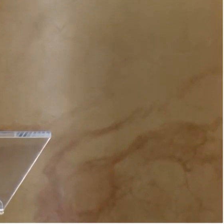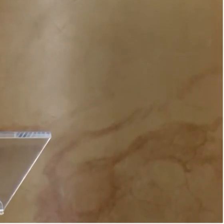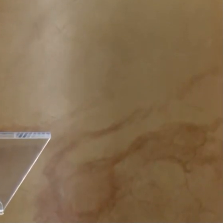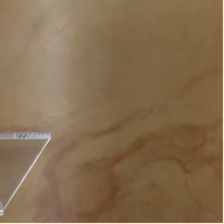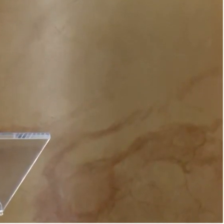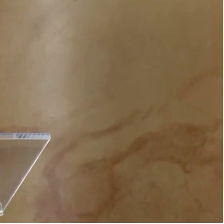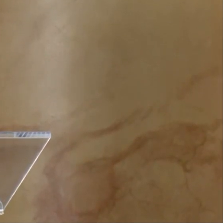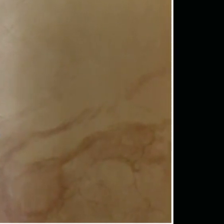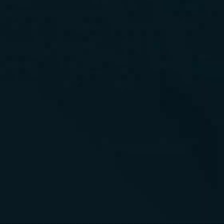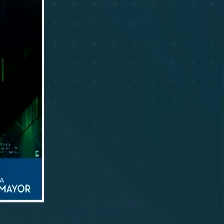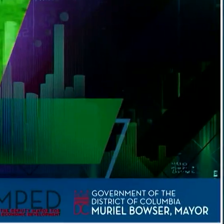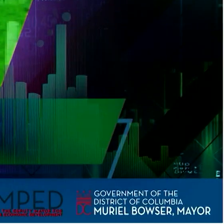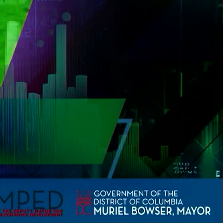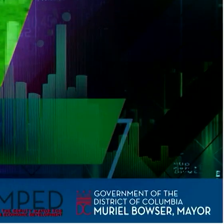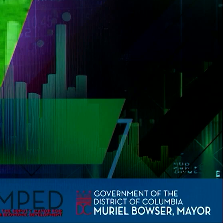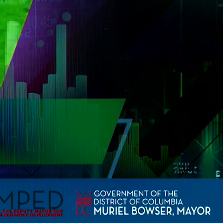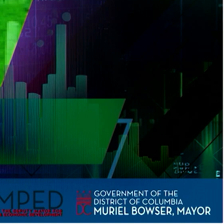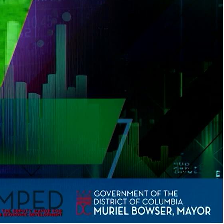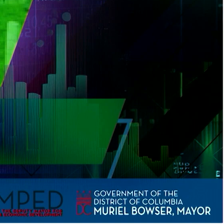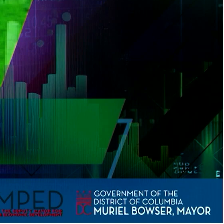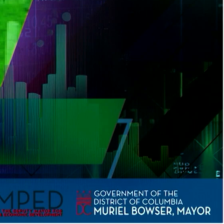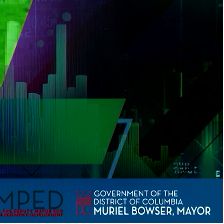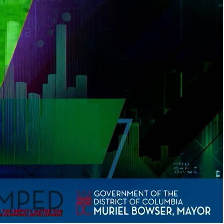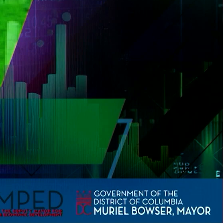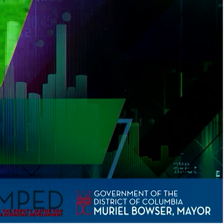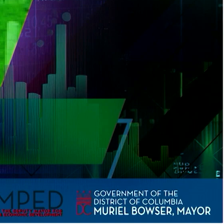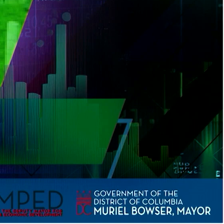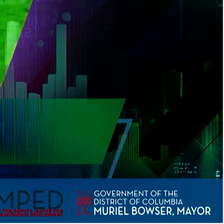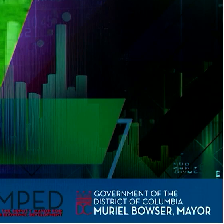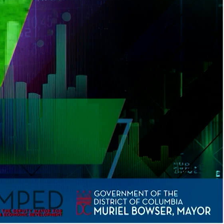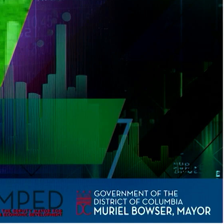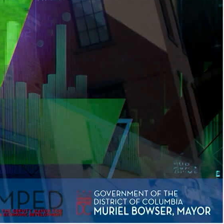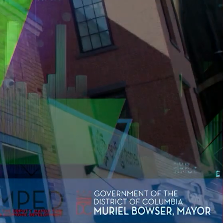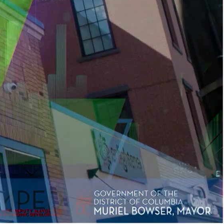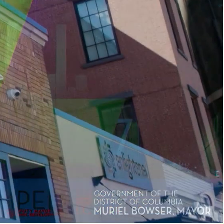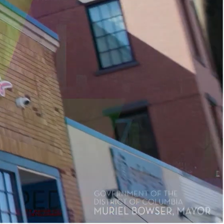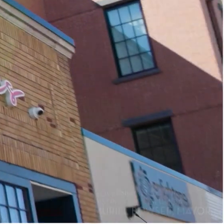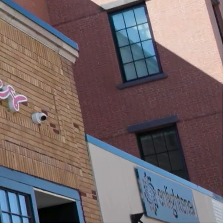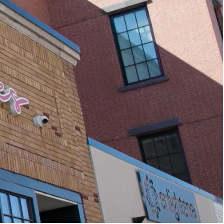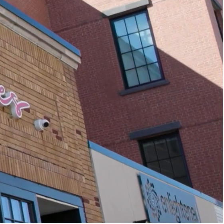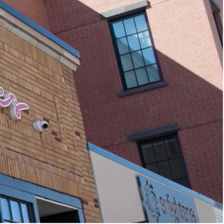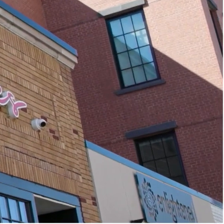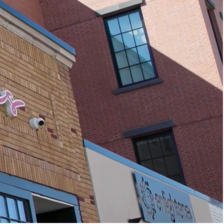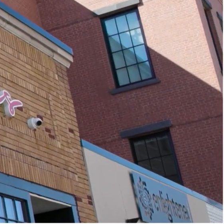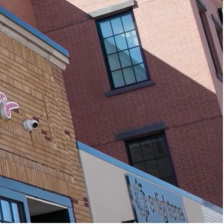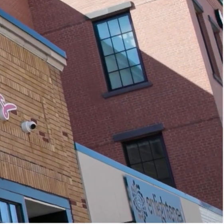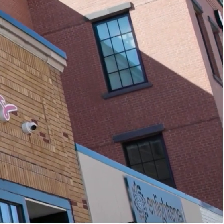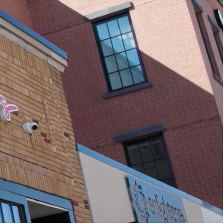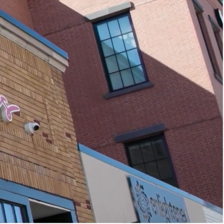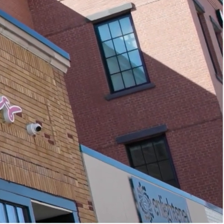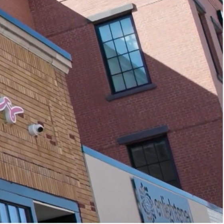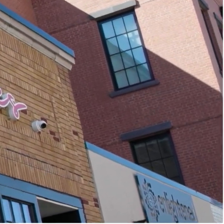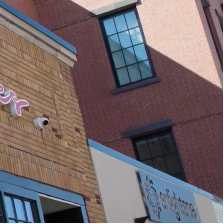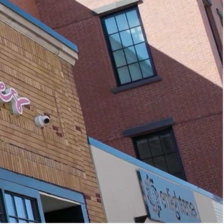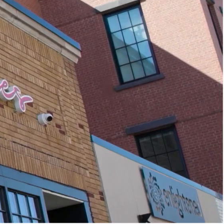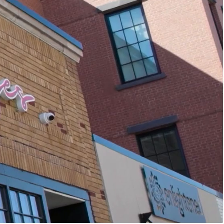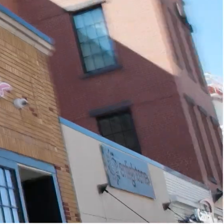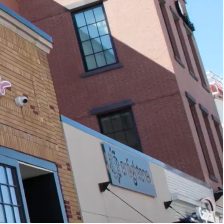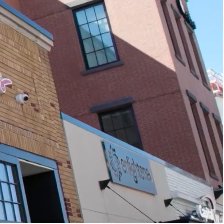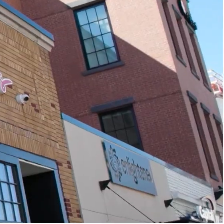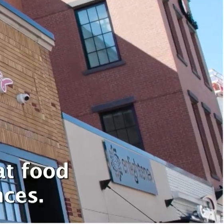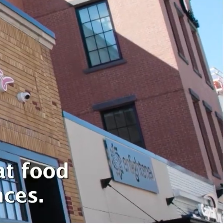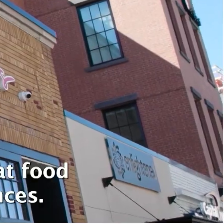My name is Darrell Gaston. I'm owner of Kitchen Savages. My name is Darrell Gaston. I'm owner of Kitchen